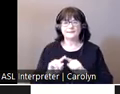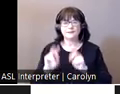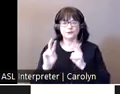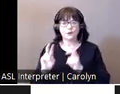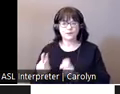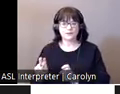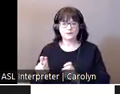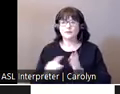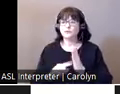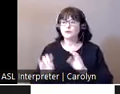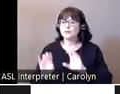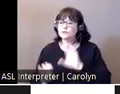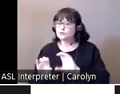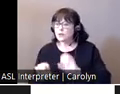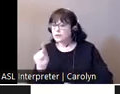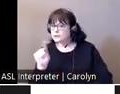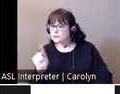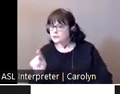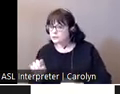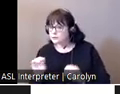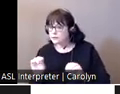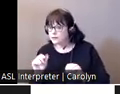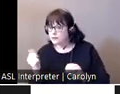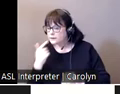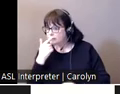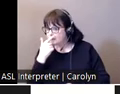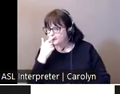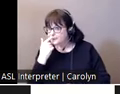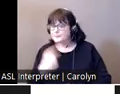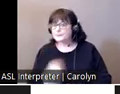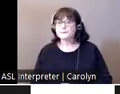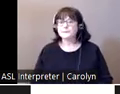Checking the chat, don't see anything else in there just now.